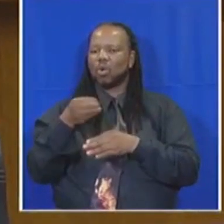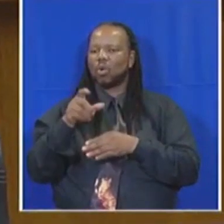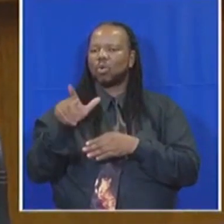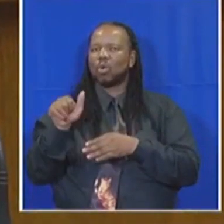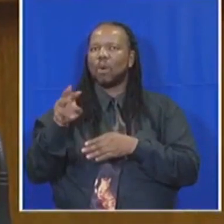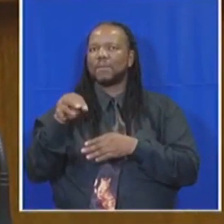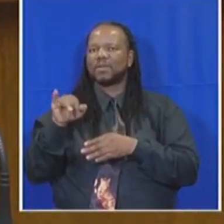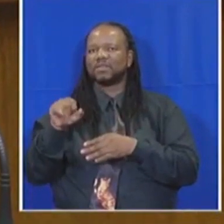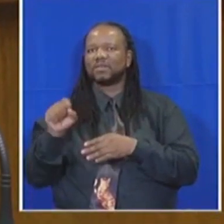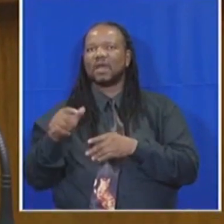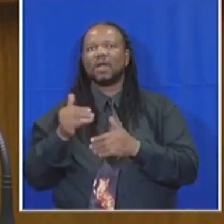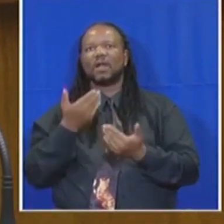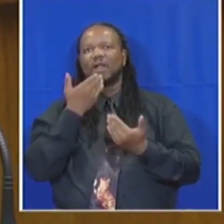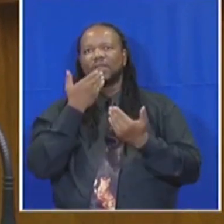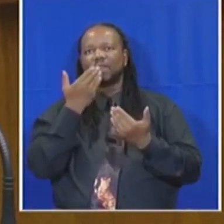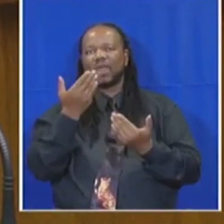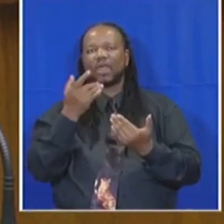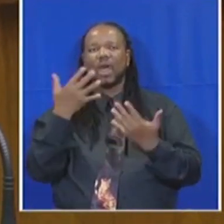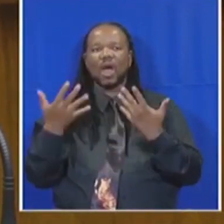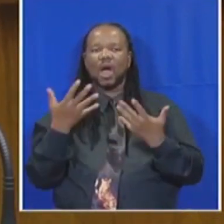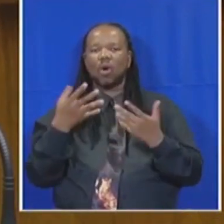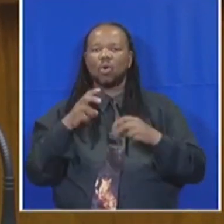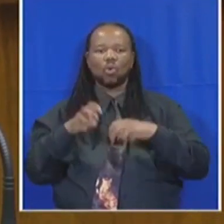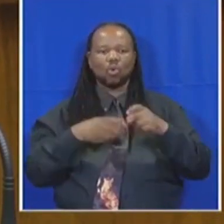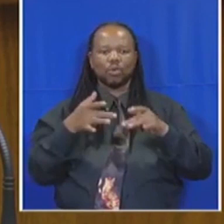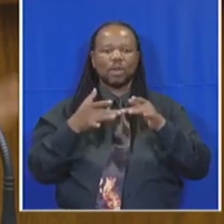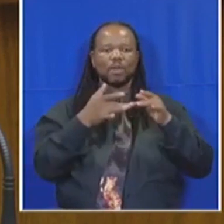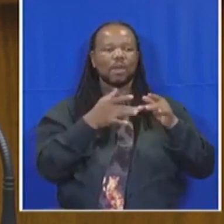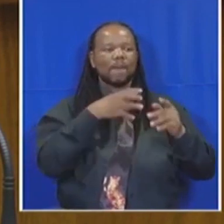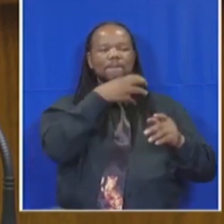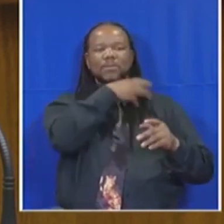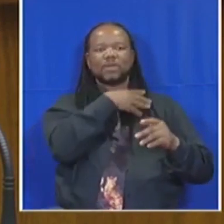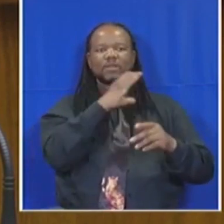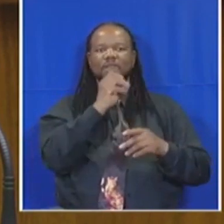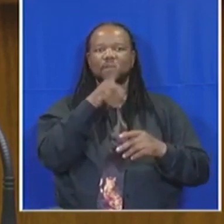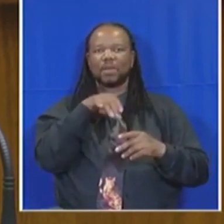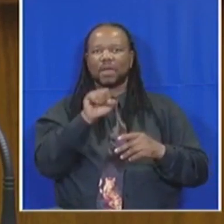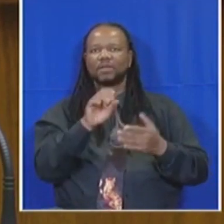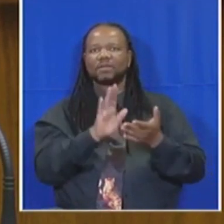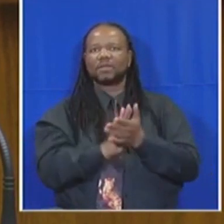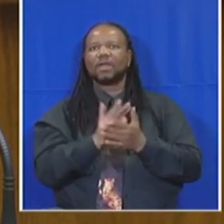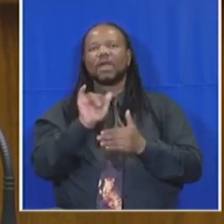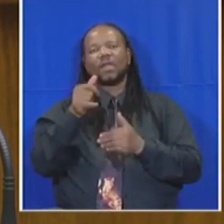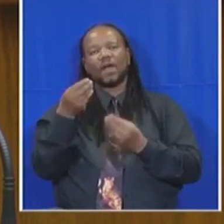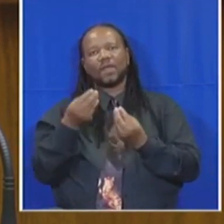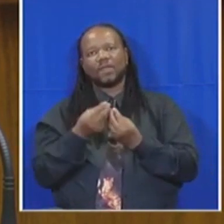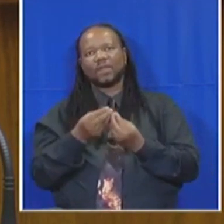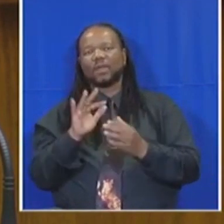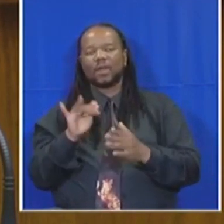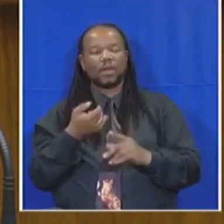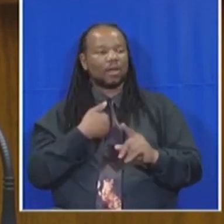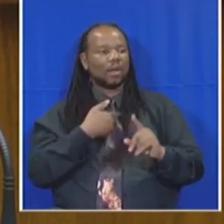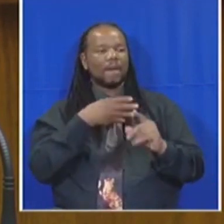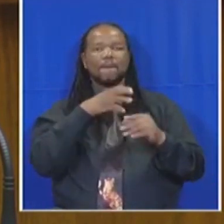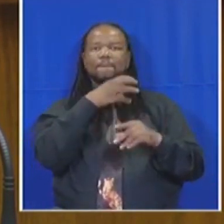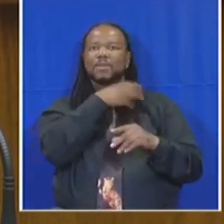thank you very much for pointing out the link of corruption between the Minister, CPS and the fake BE partners. But Minister Dlamini, you